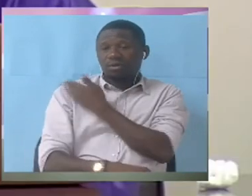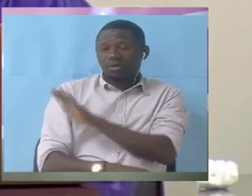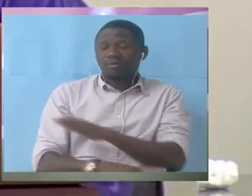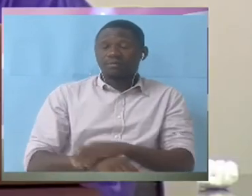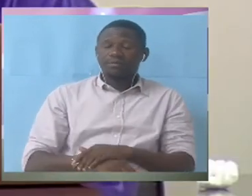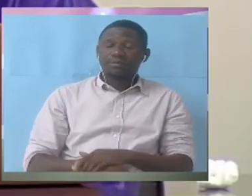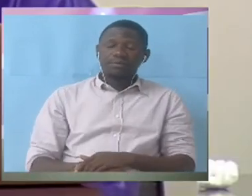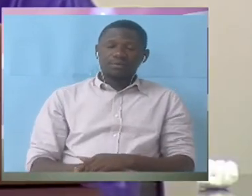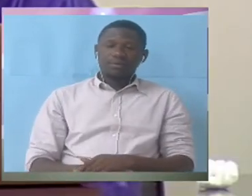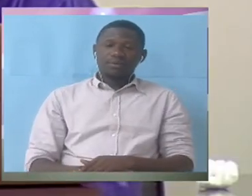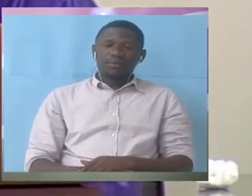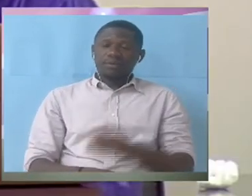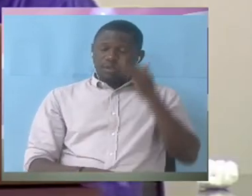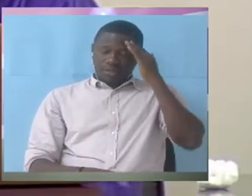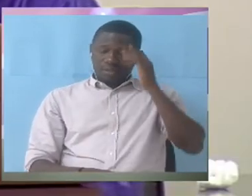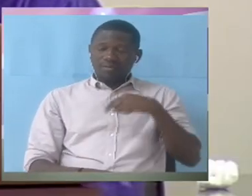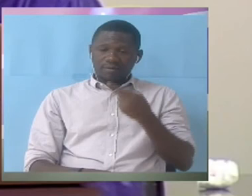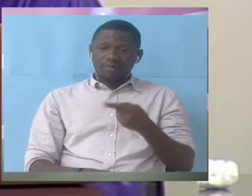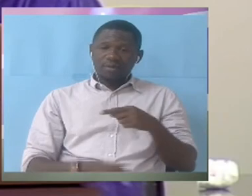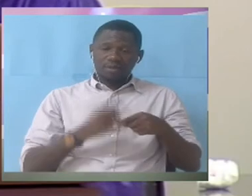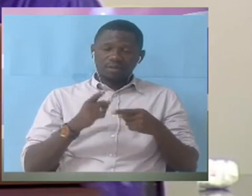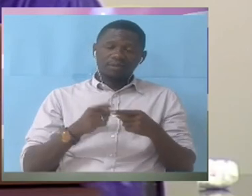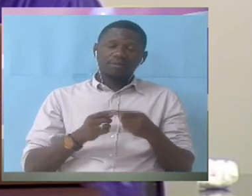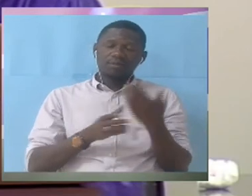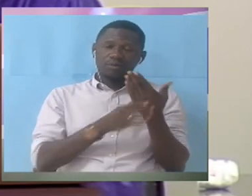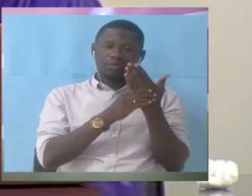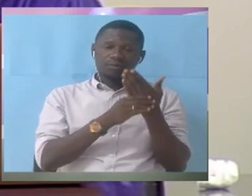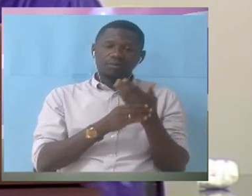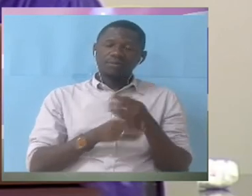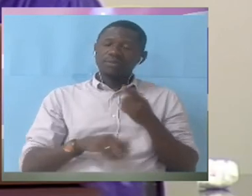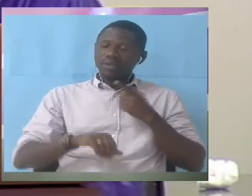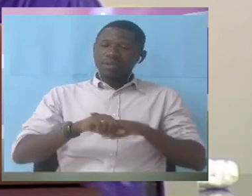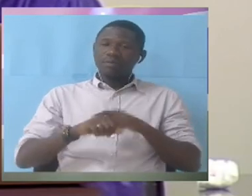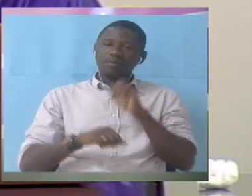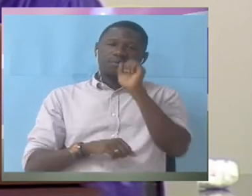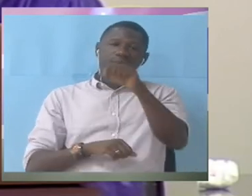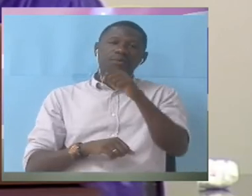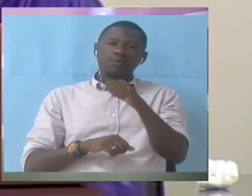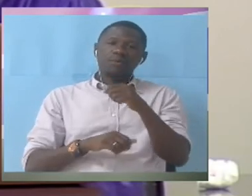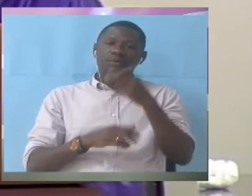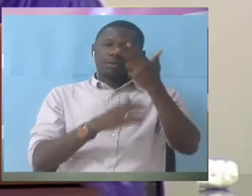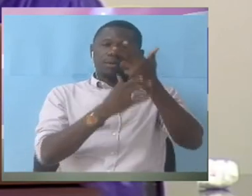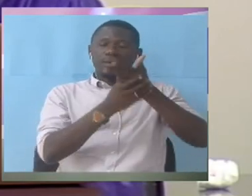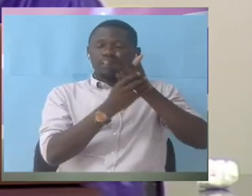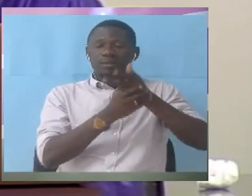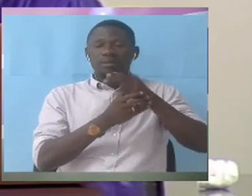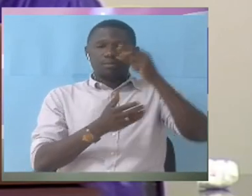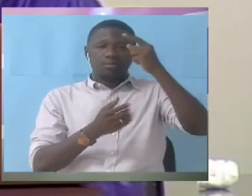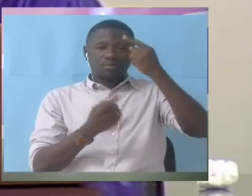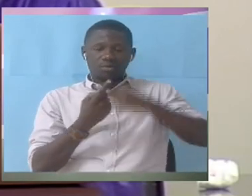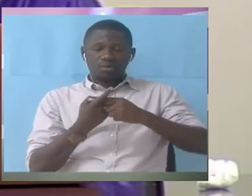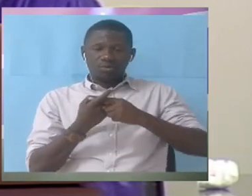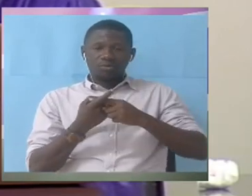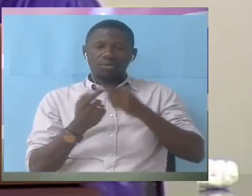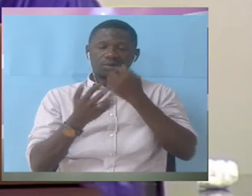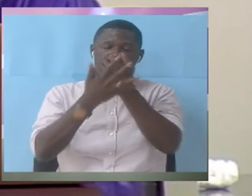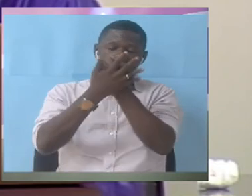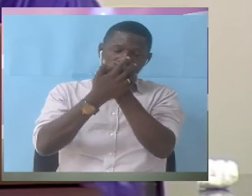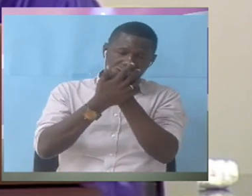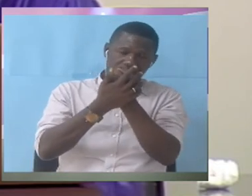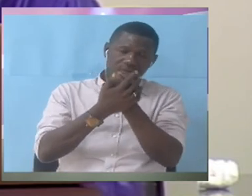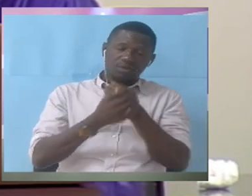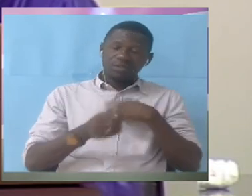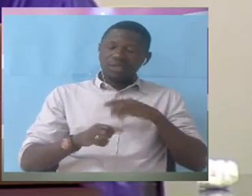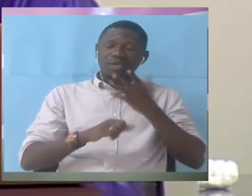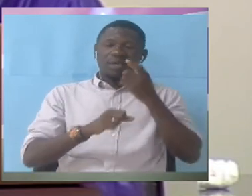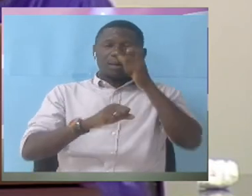Thank you for that, Doctor. Jerejef, Doctor. During your 18 months detention, did anyone of the detainees die in your presence?